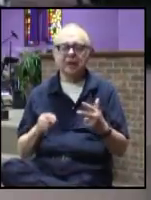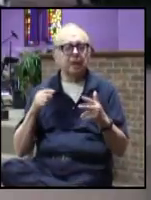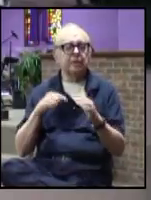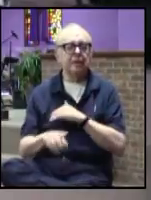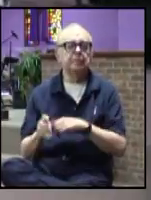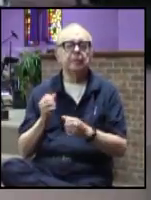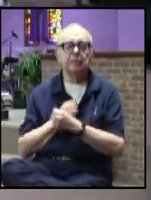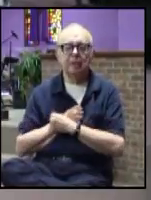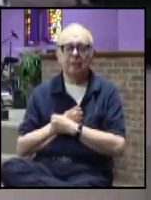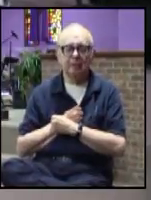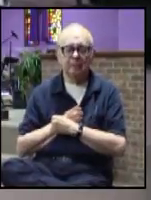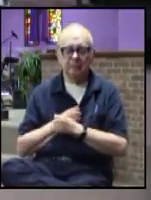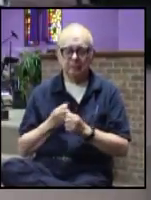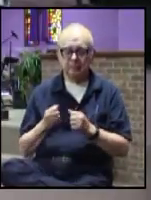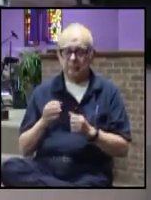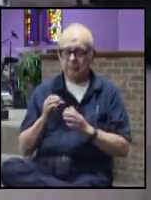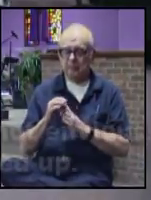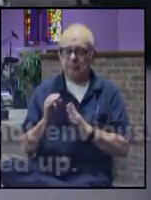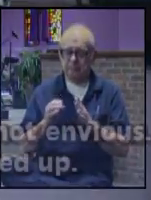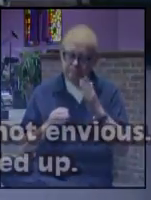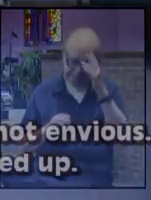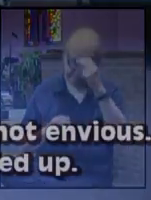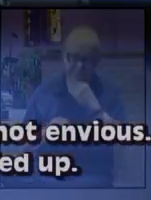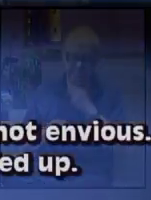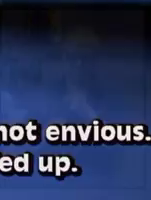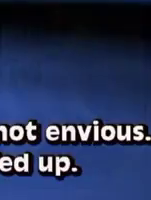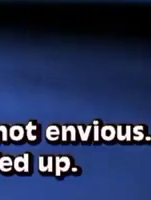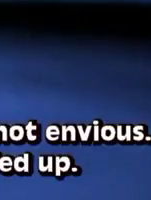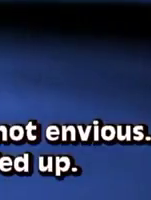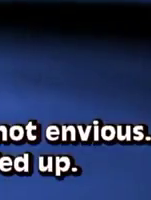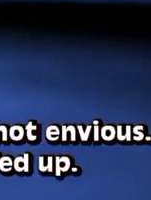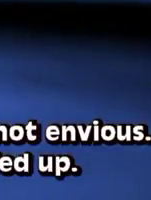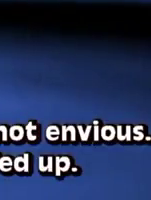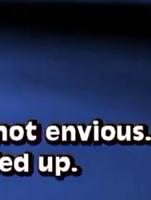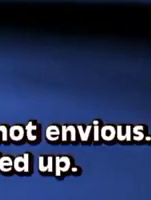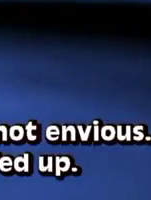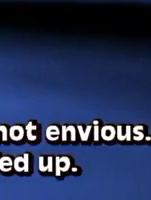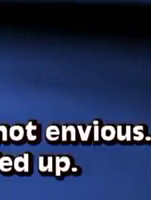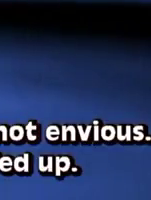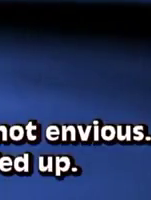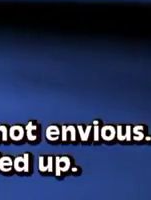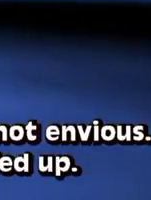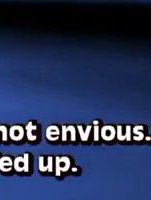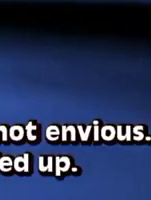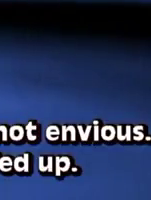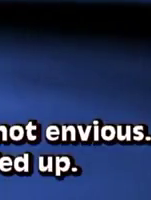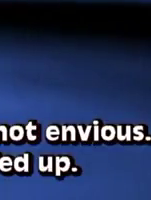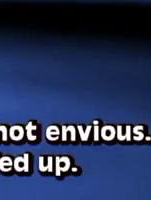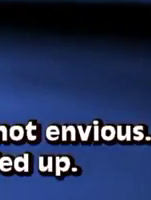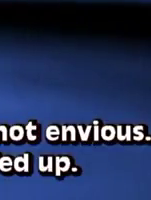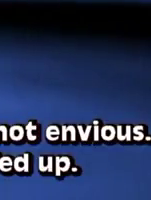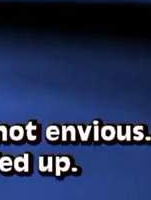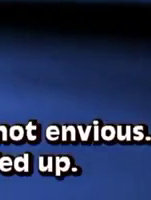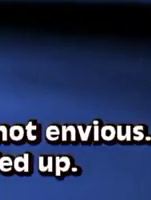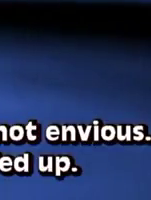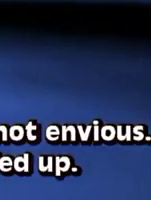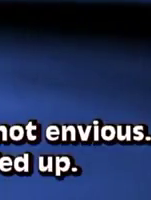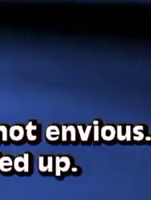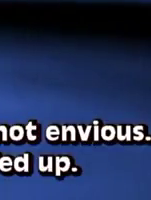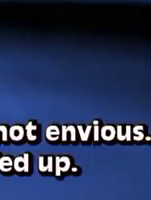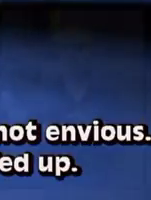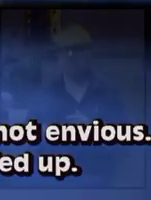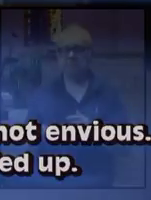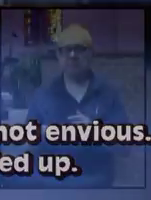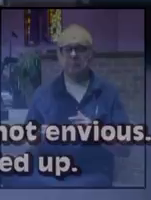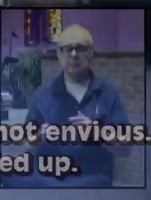your love. 1 Corinthians 13:4 says love is patient. Again, what did I tell you? When